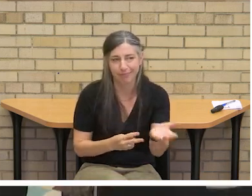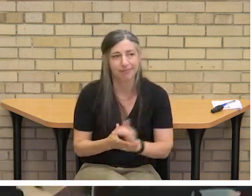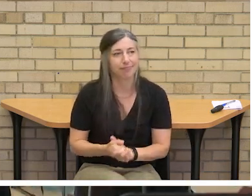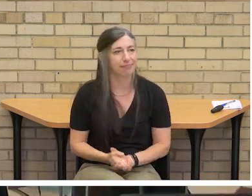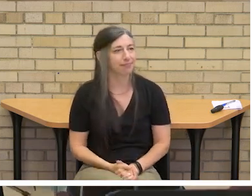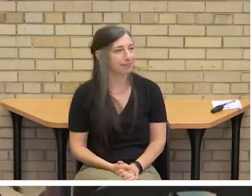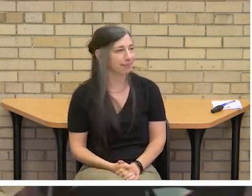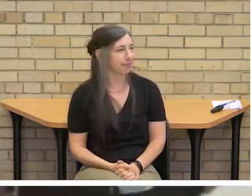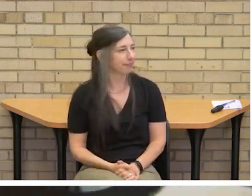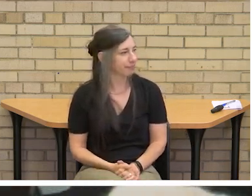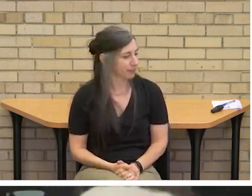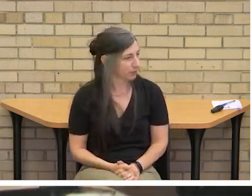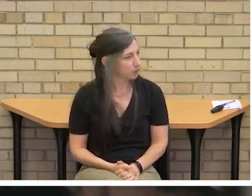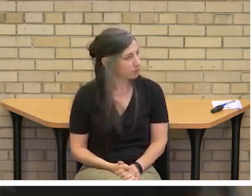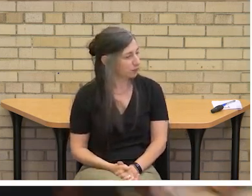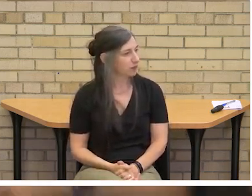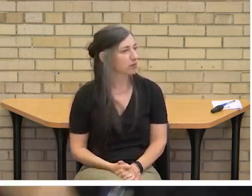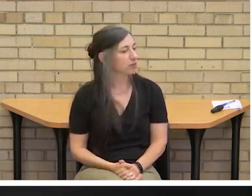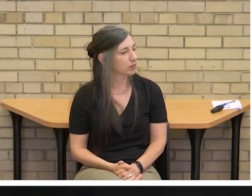On Zoom.